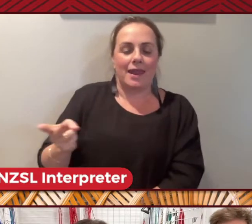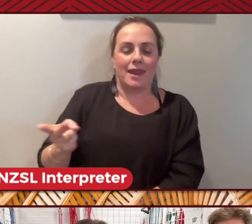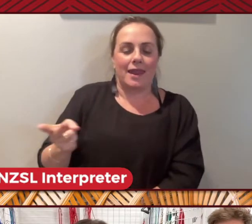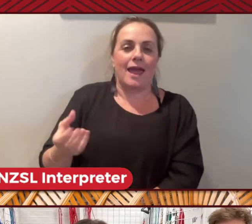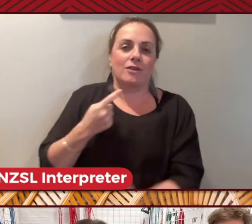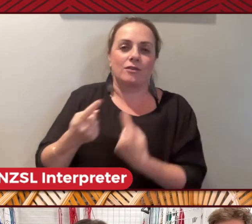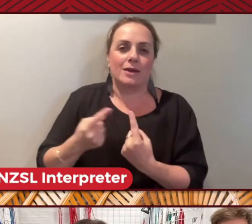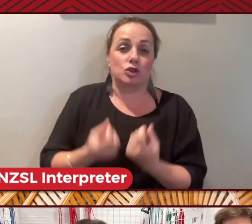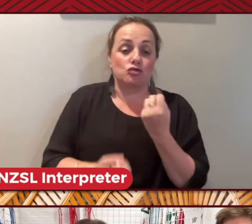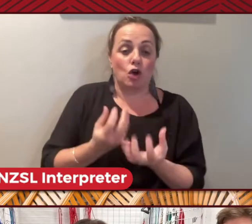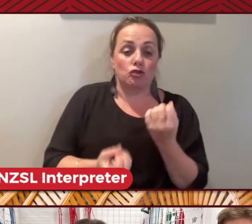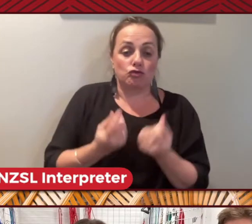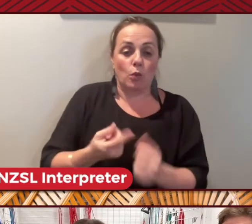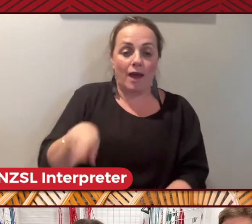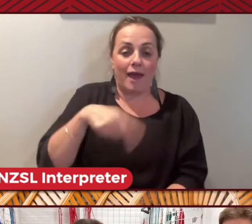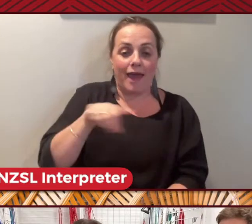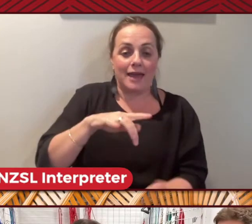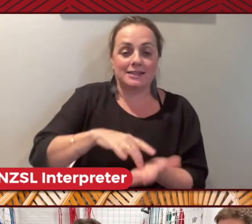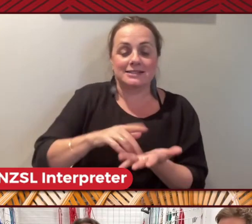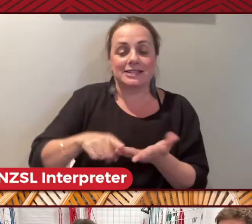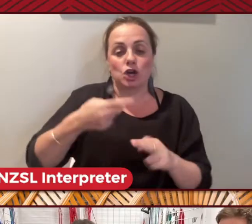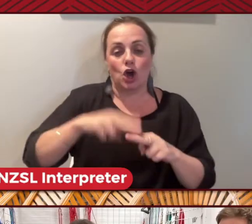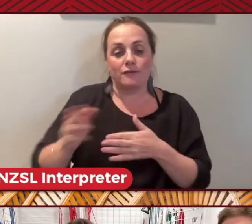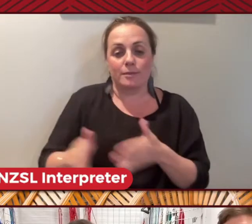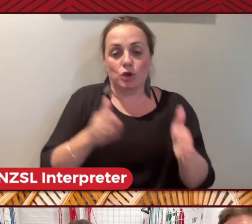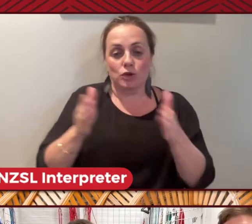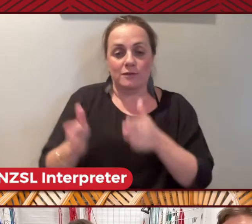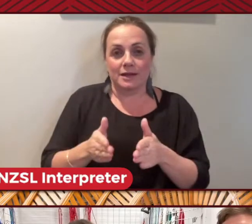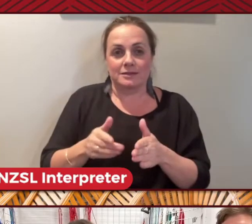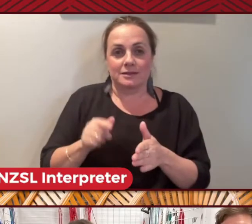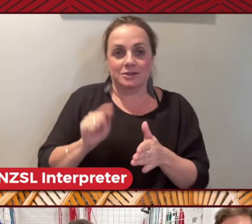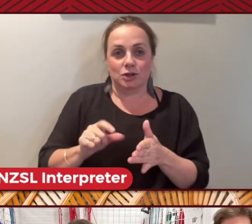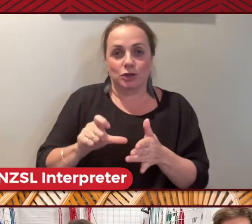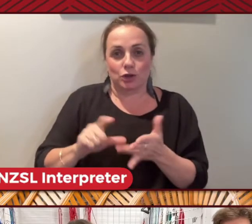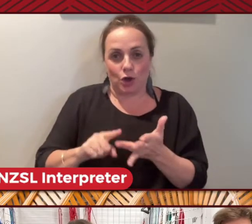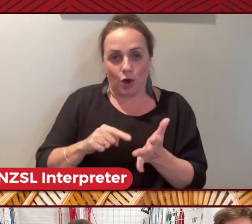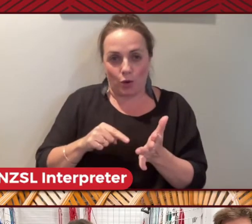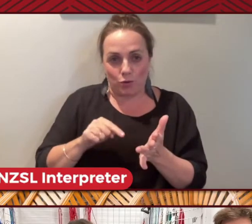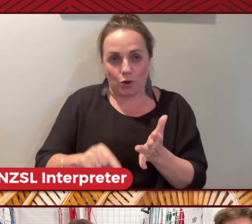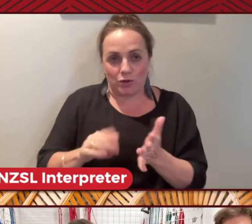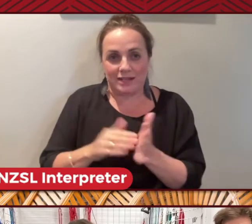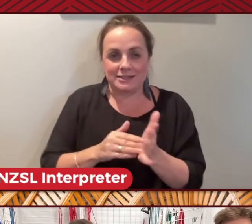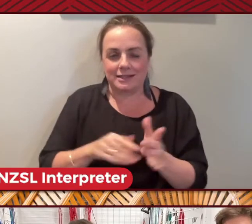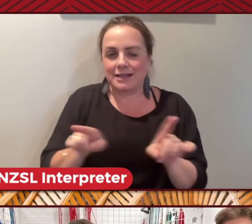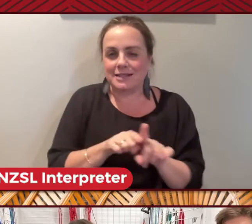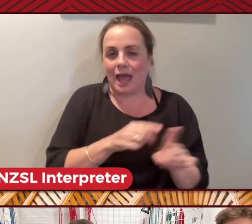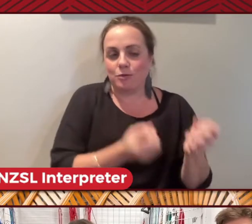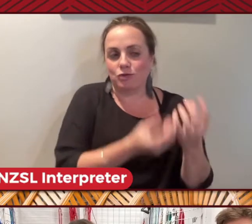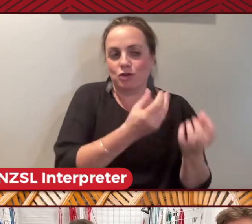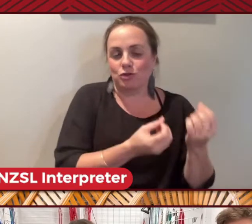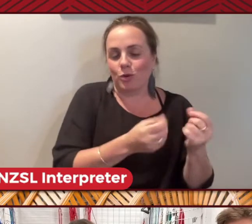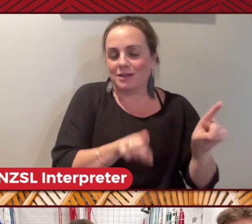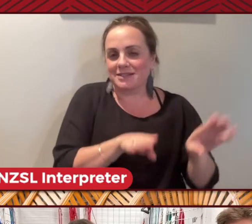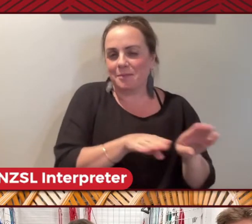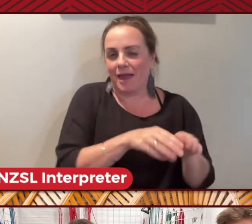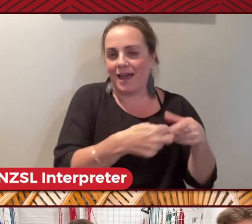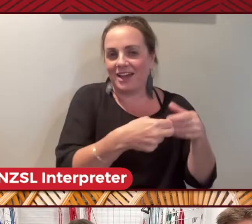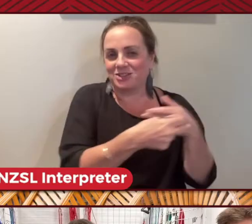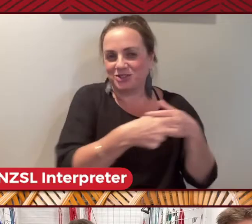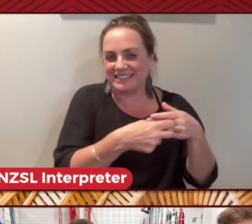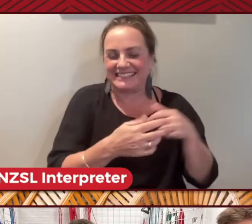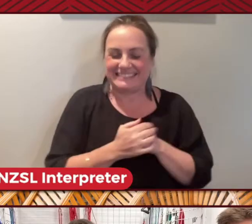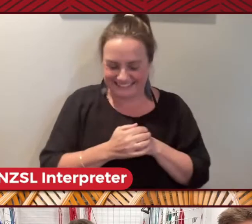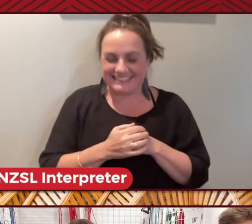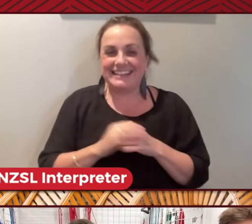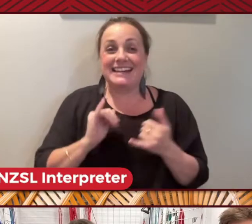at centreofmovement.co.nz and Christchurch at centreofmovement.co.nz. Yeah. Simon speaking, wonderful. Well, it's